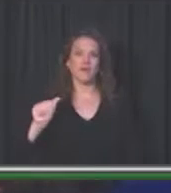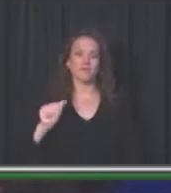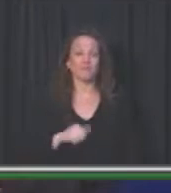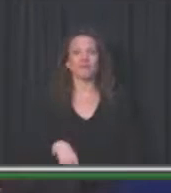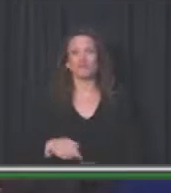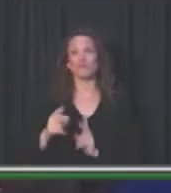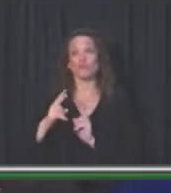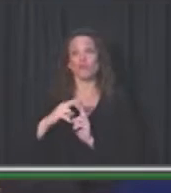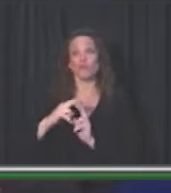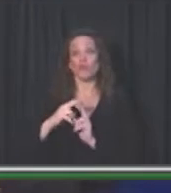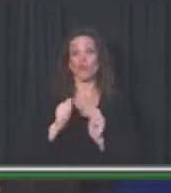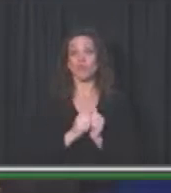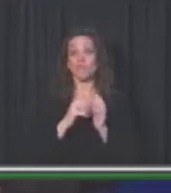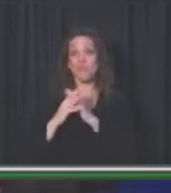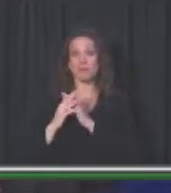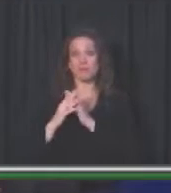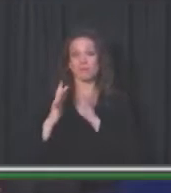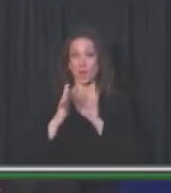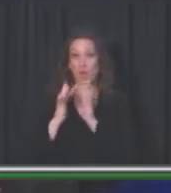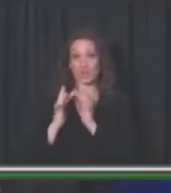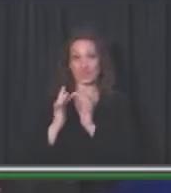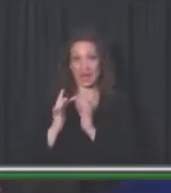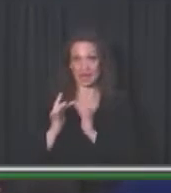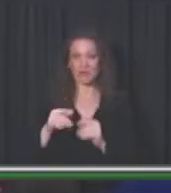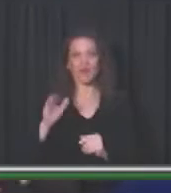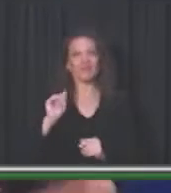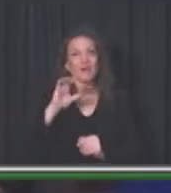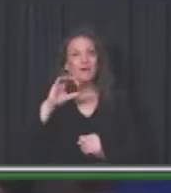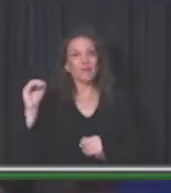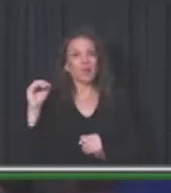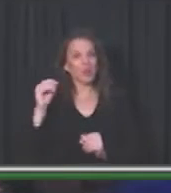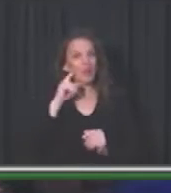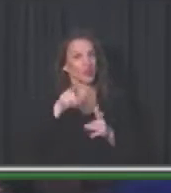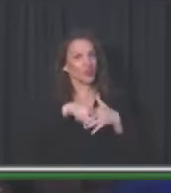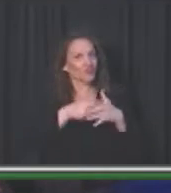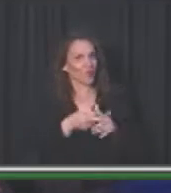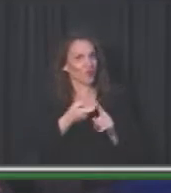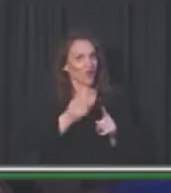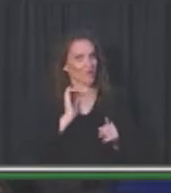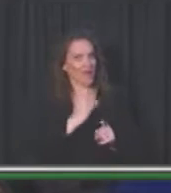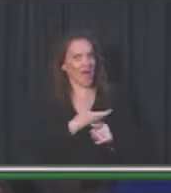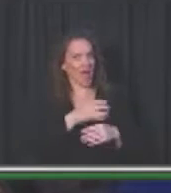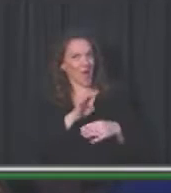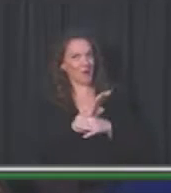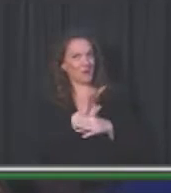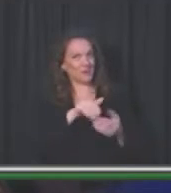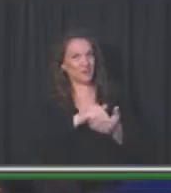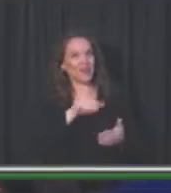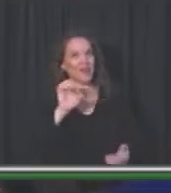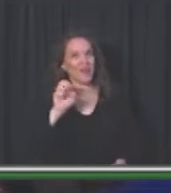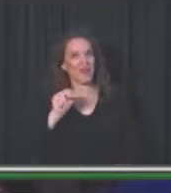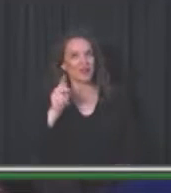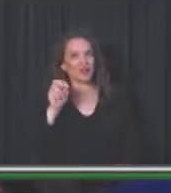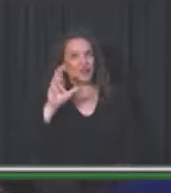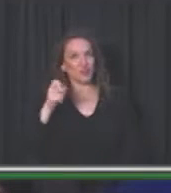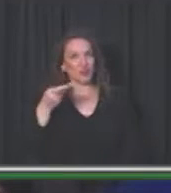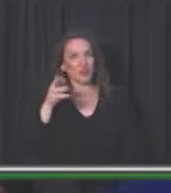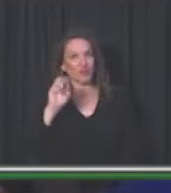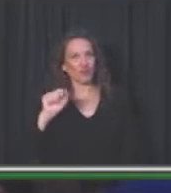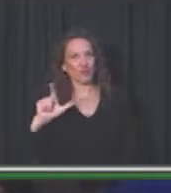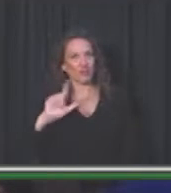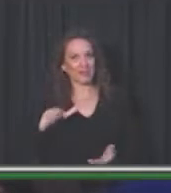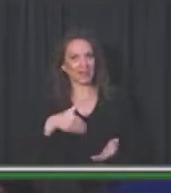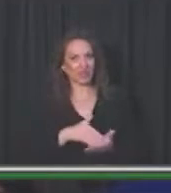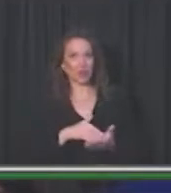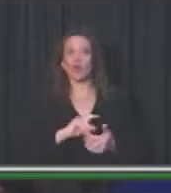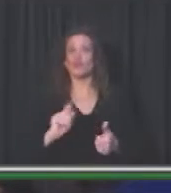a website, a company. They rolled it out of our entrepreneurial center here, the first company that we've rolled out.